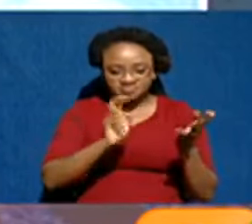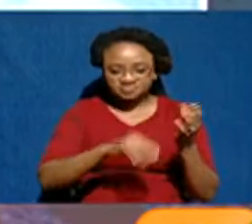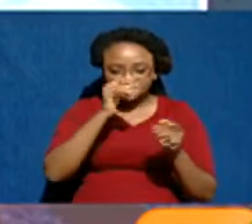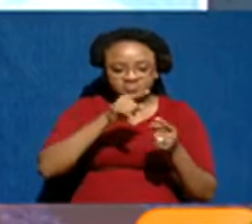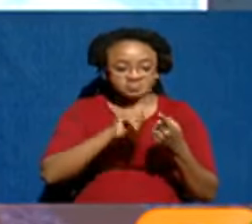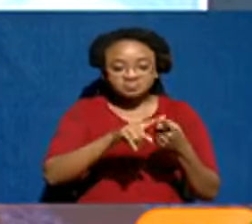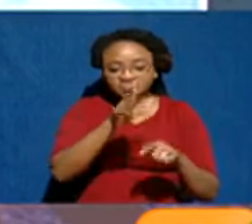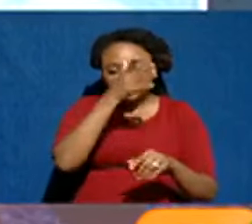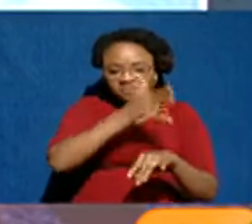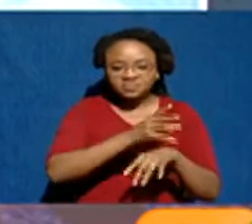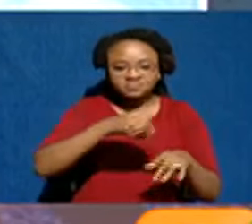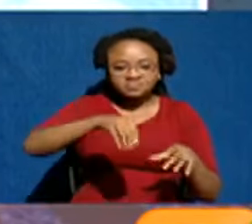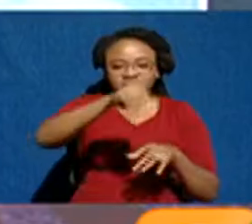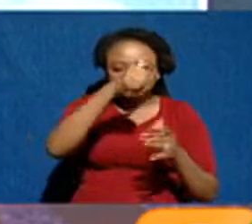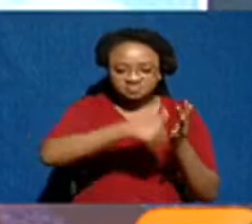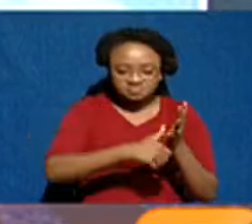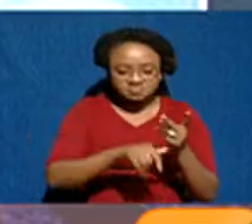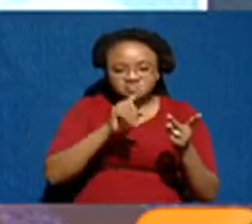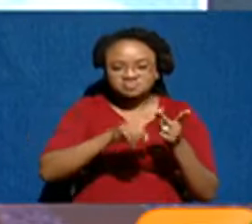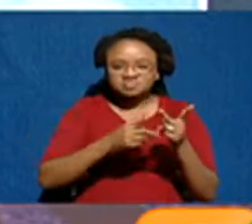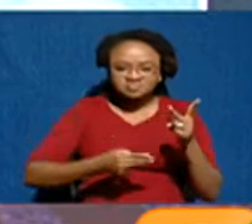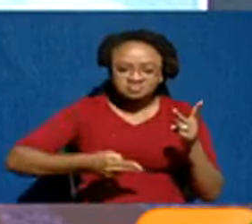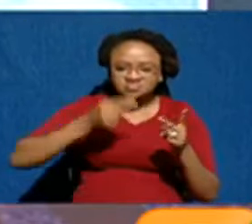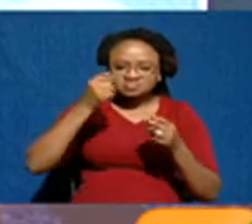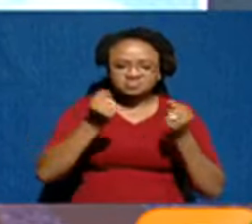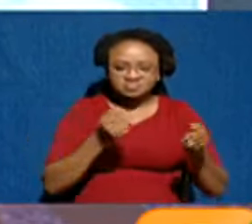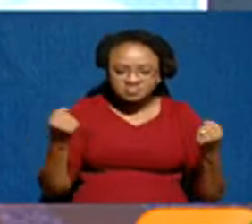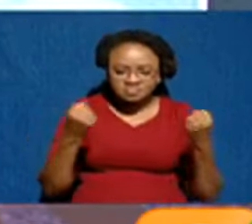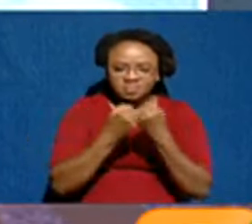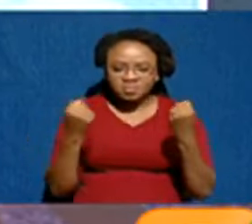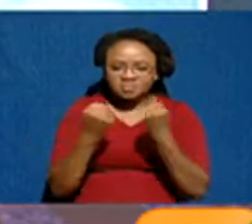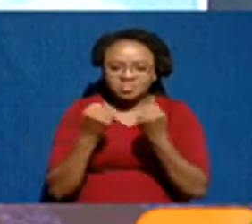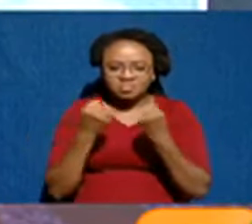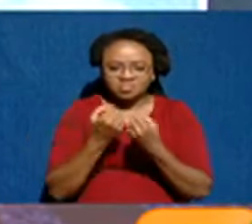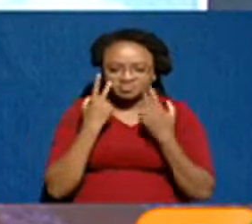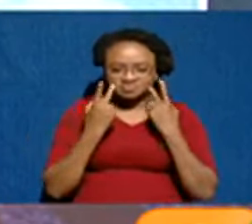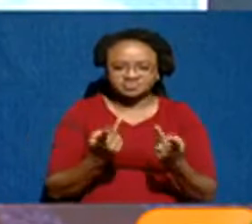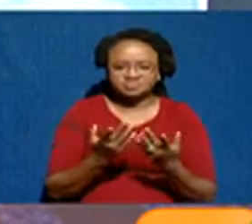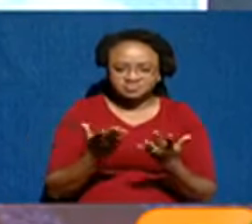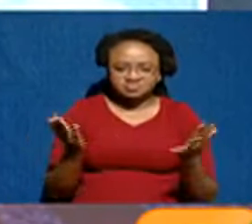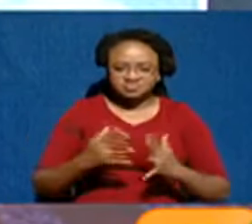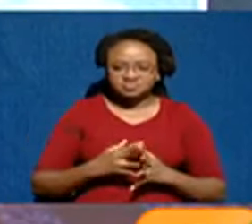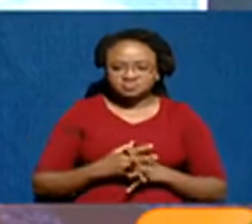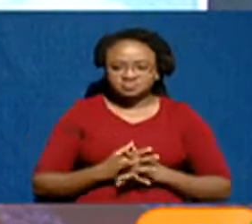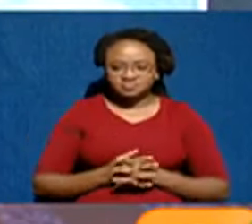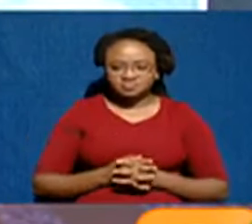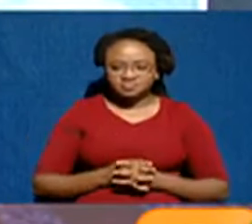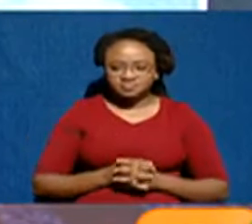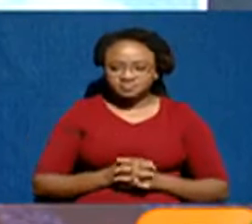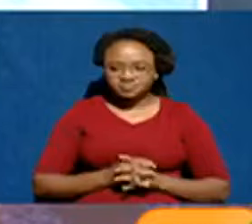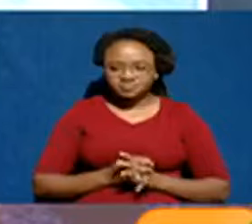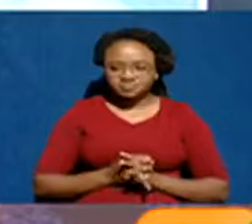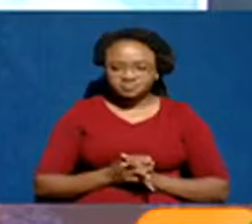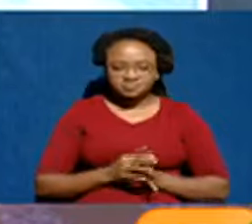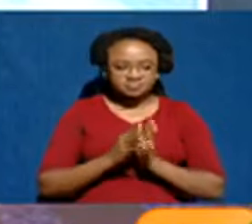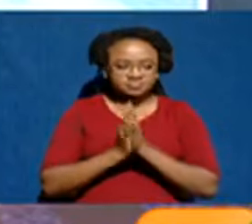fake fertilizer scandal and increased road carnage witnessed in recent months. We begin our broadcast with our